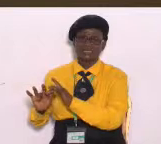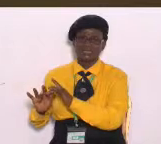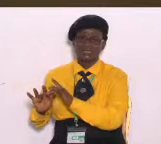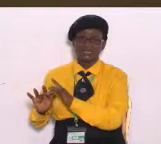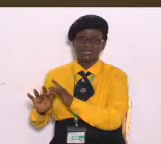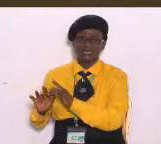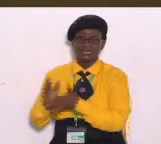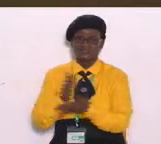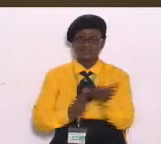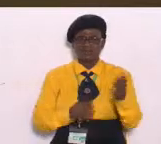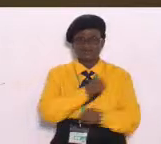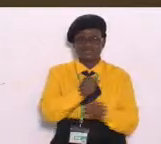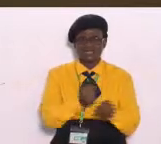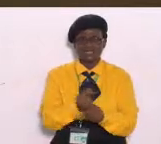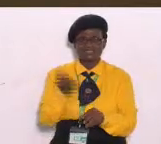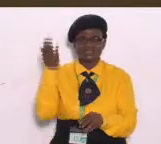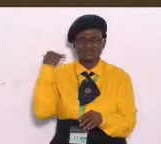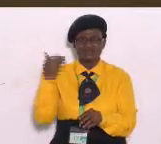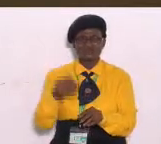Some years ago,